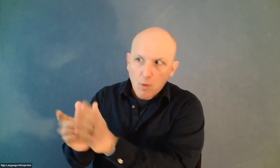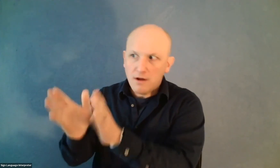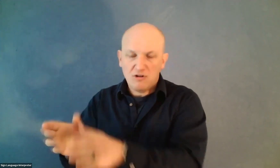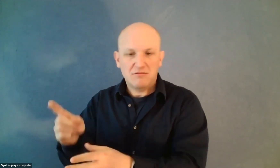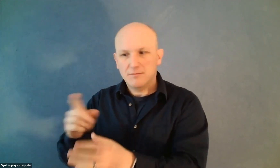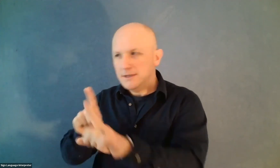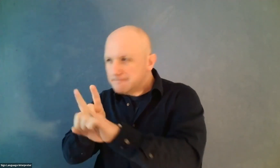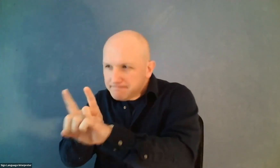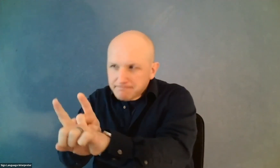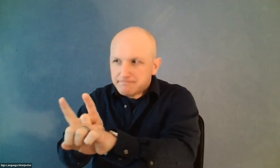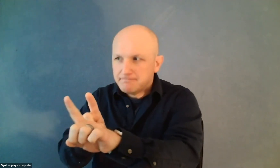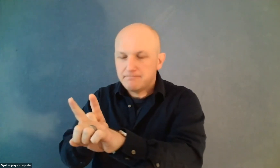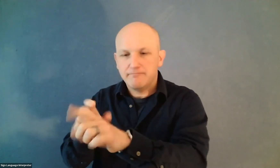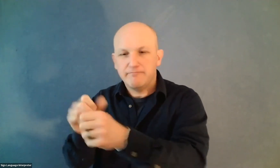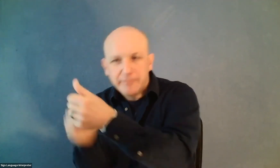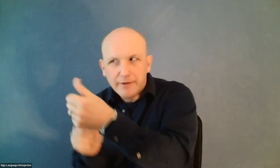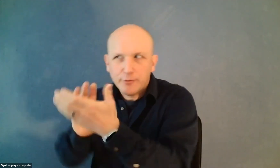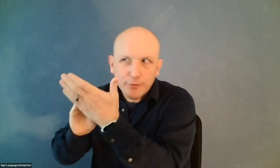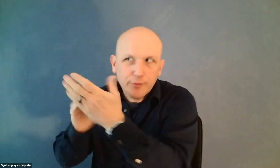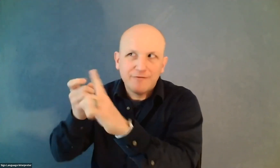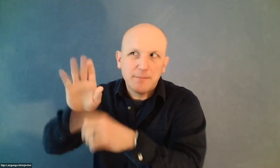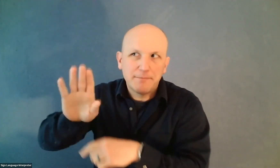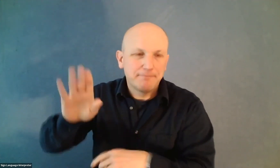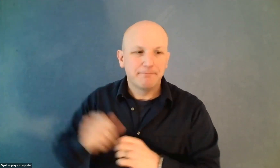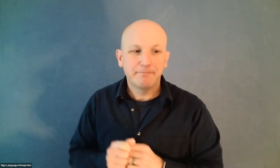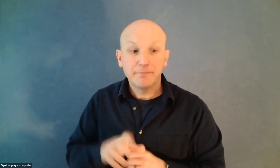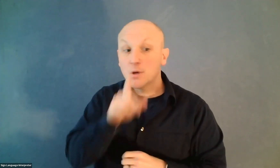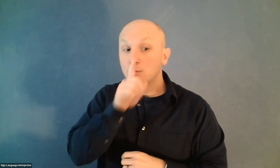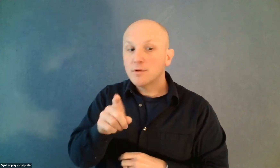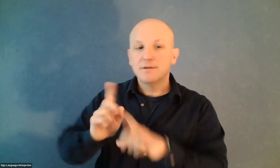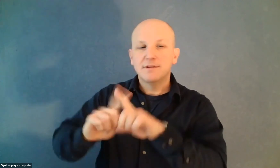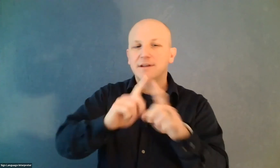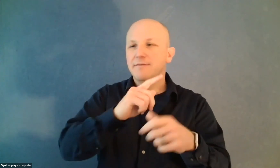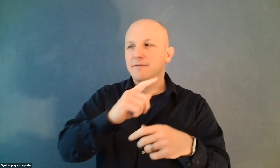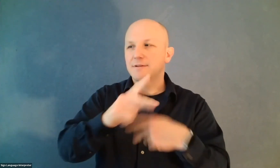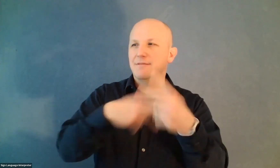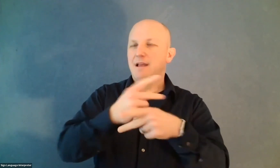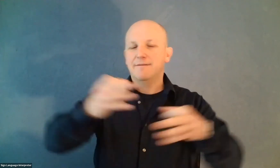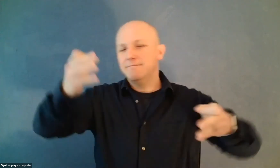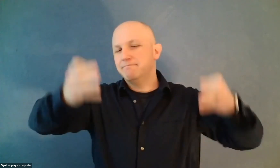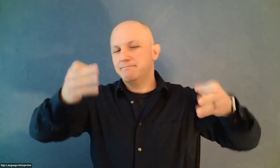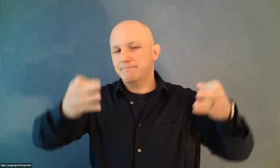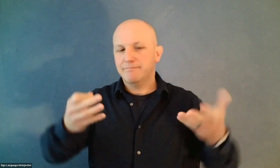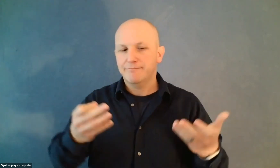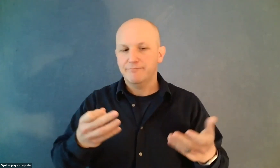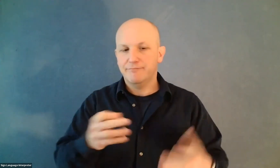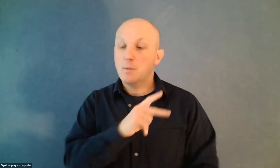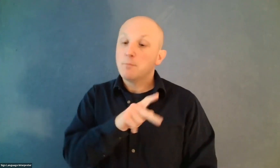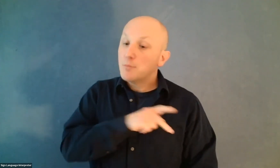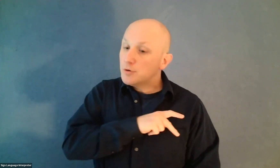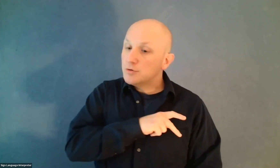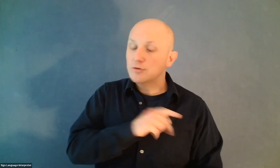apprentice. Types of cases we work on are, personal injury, civil